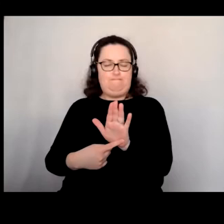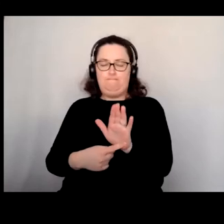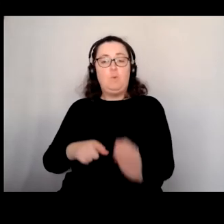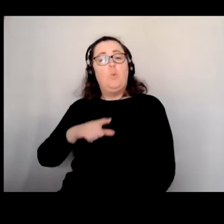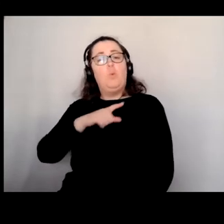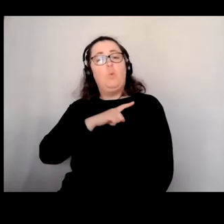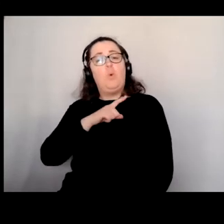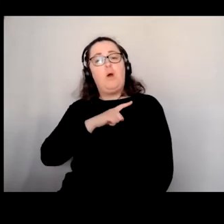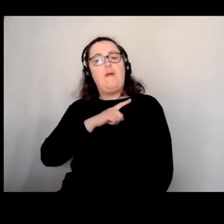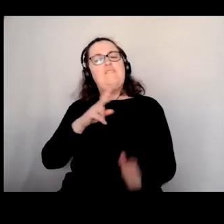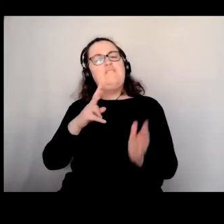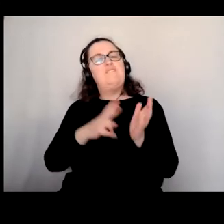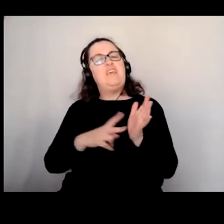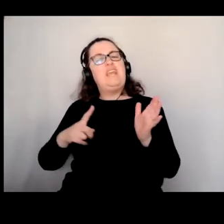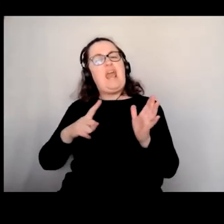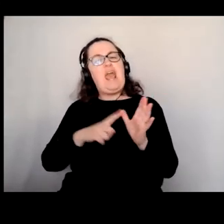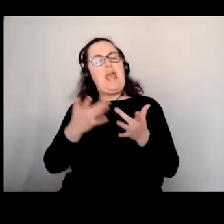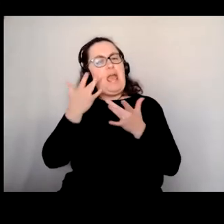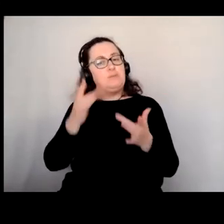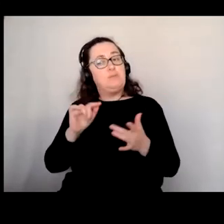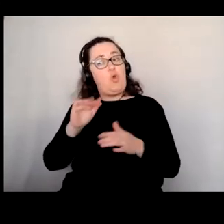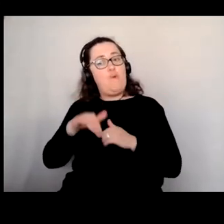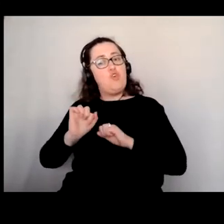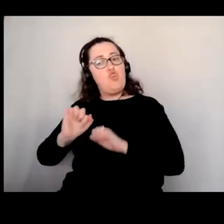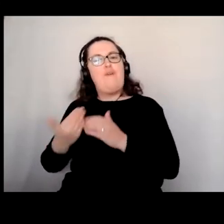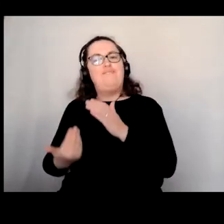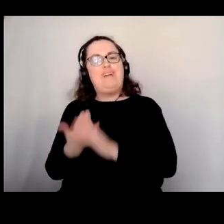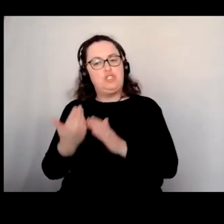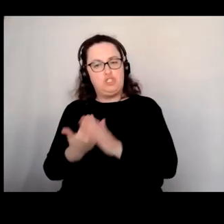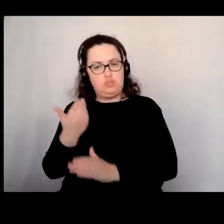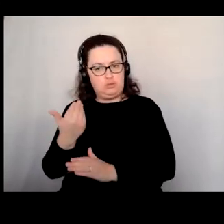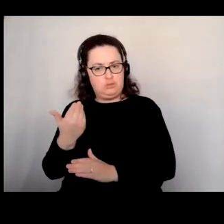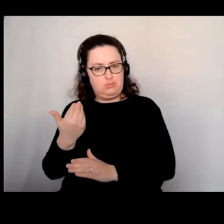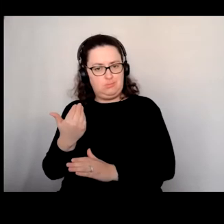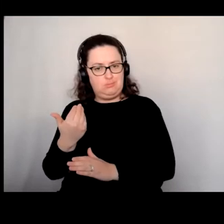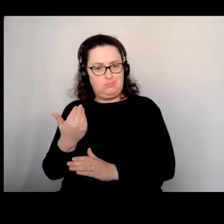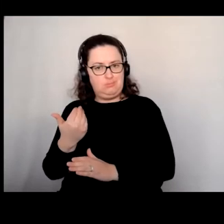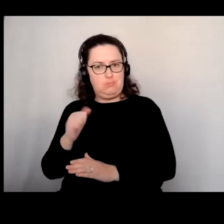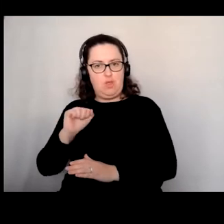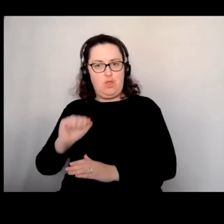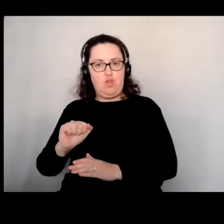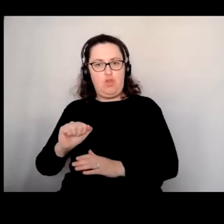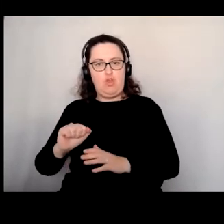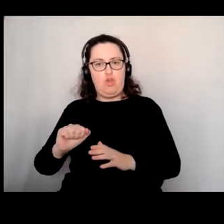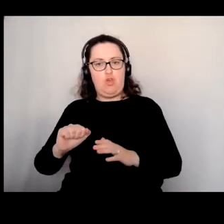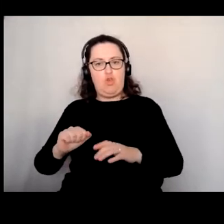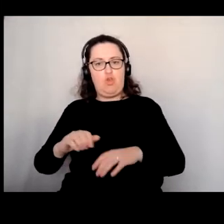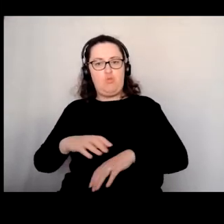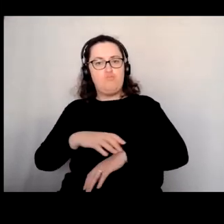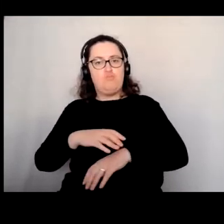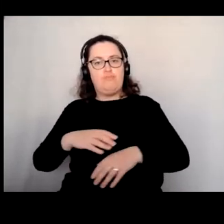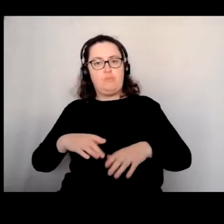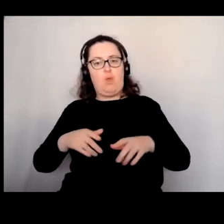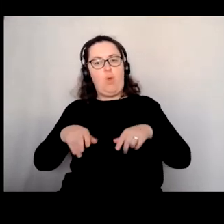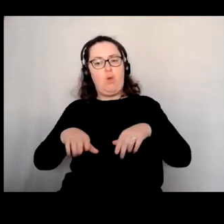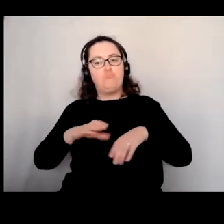think a recent exhibition in the V&A was mainly to do with her fashion, and even her braces as